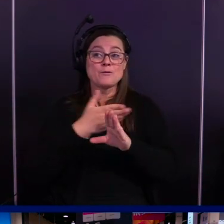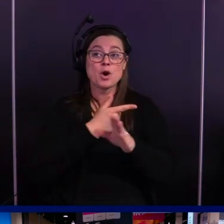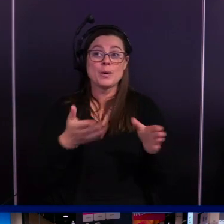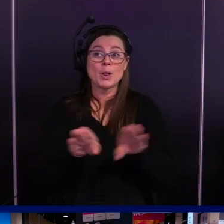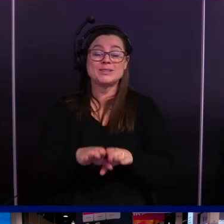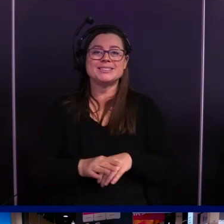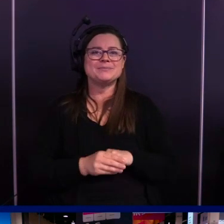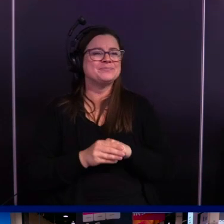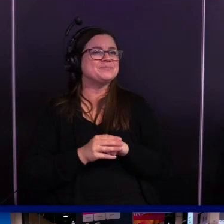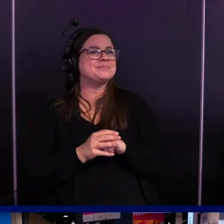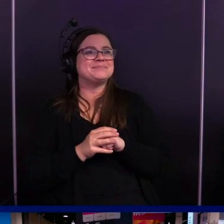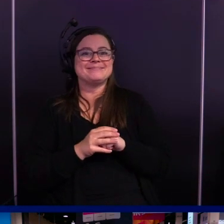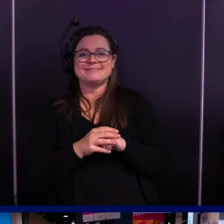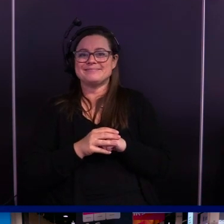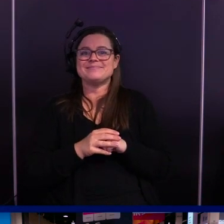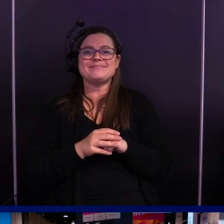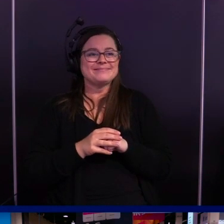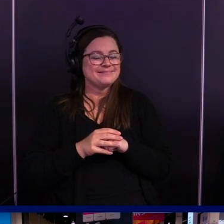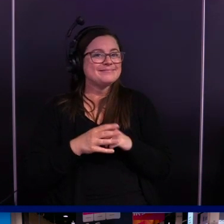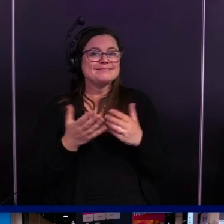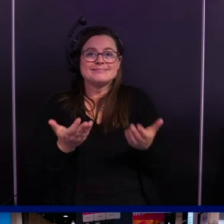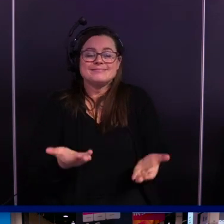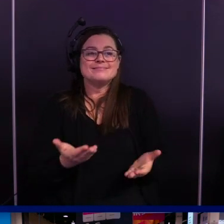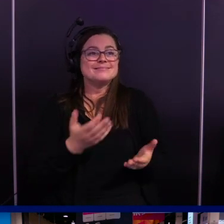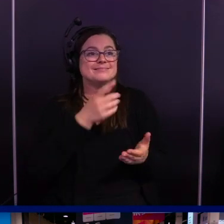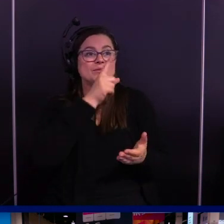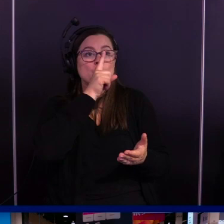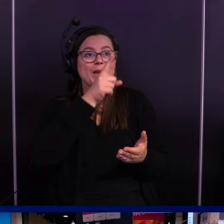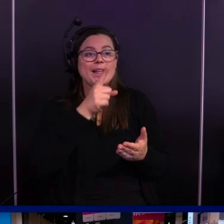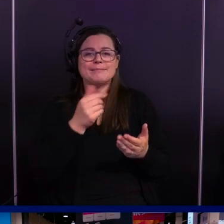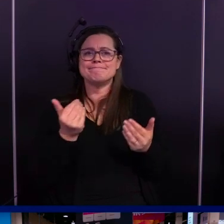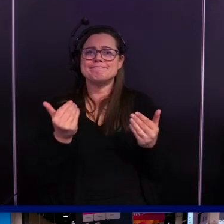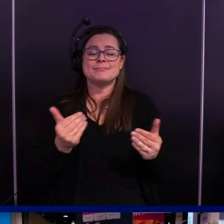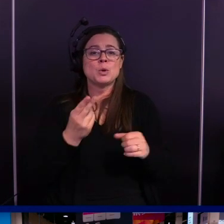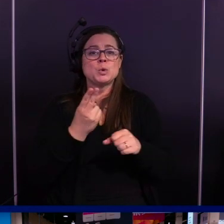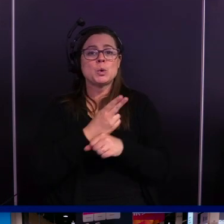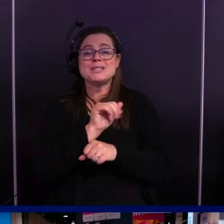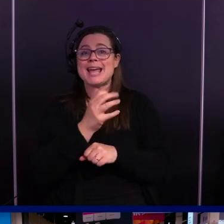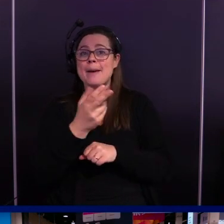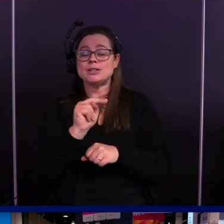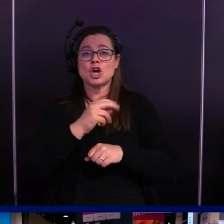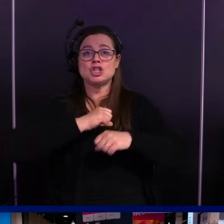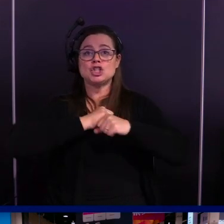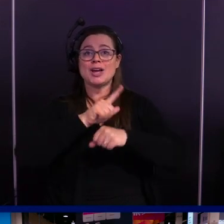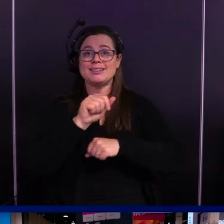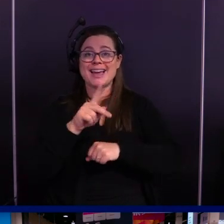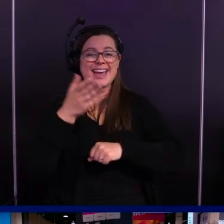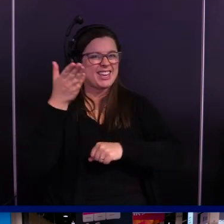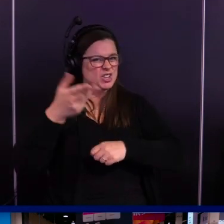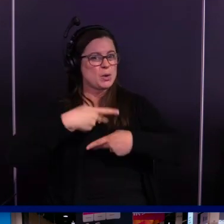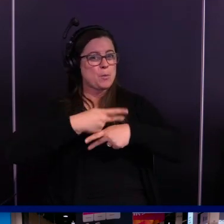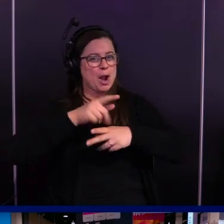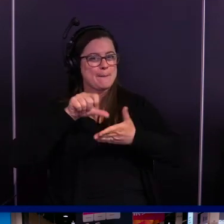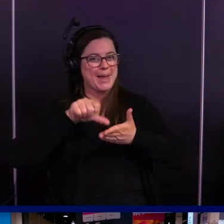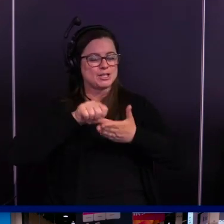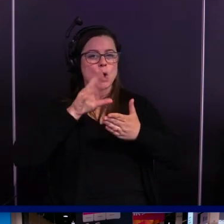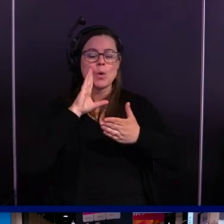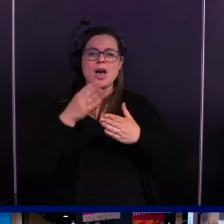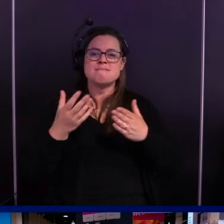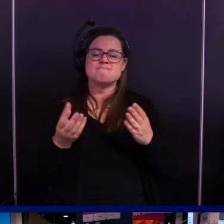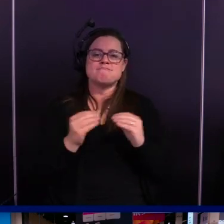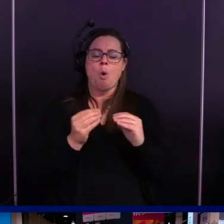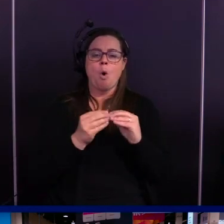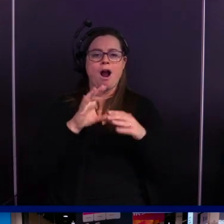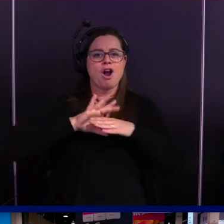I mean, take advantage of using Amazon Security Lake. This is the product page, and we'll be producing a lot more